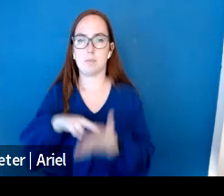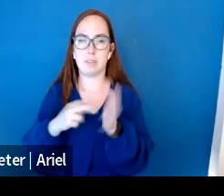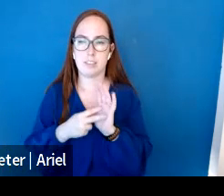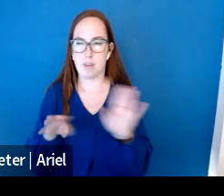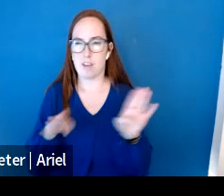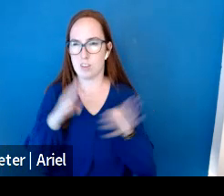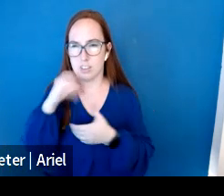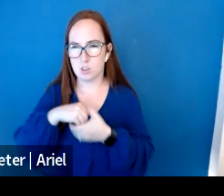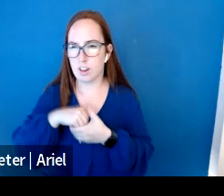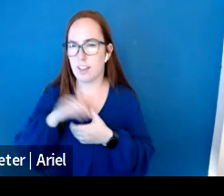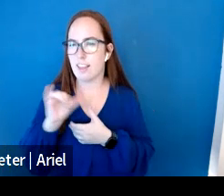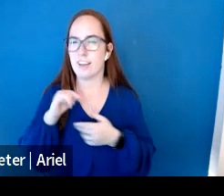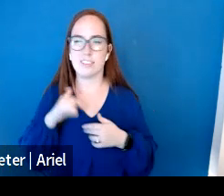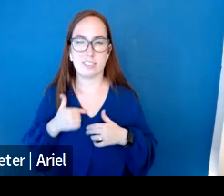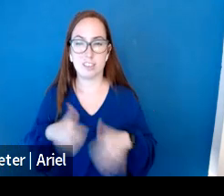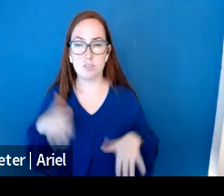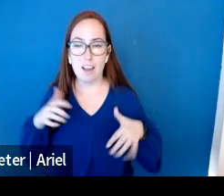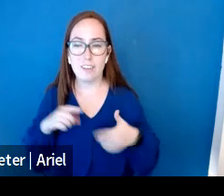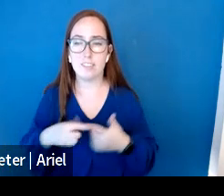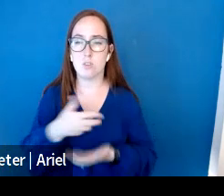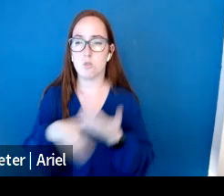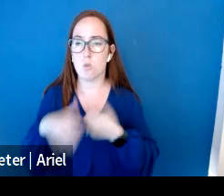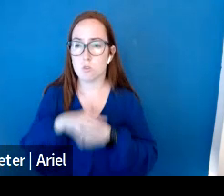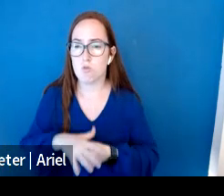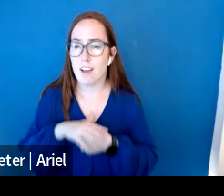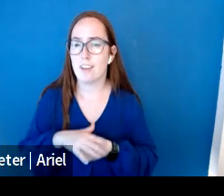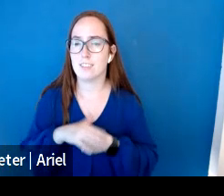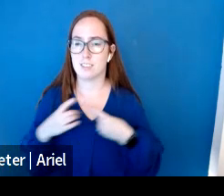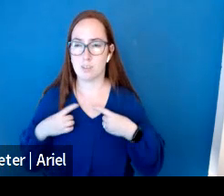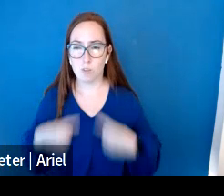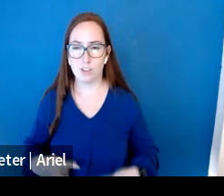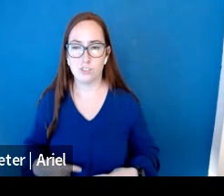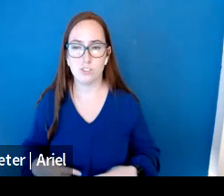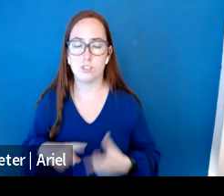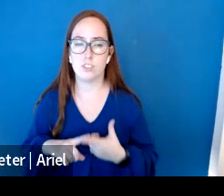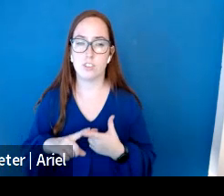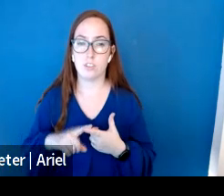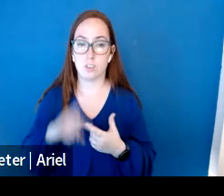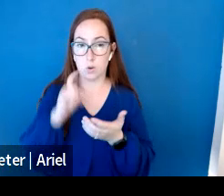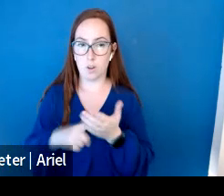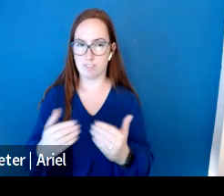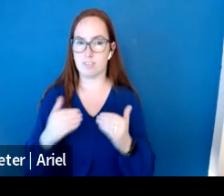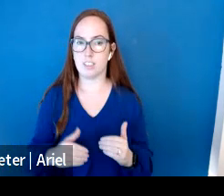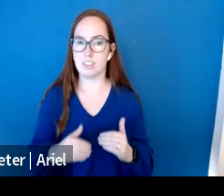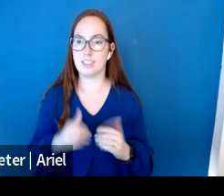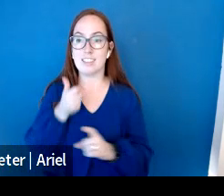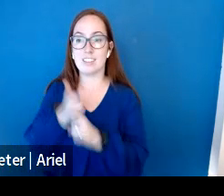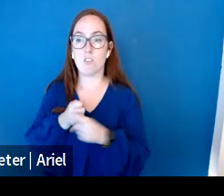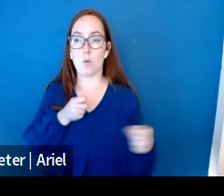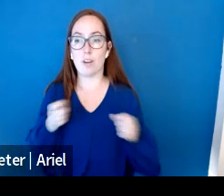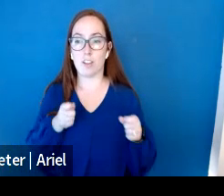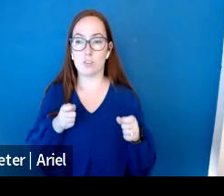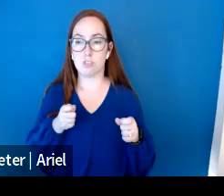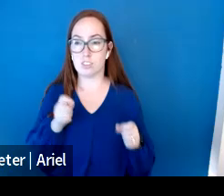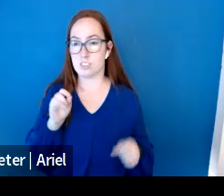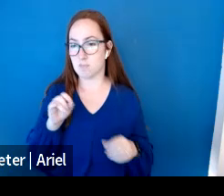as anxiety, social stress, depression. You'll see the self-regulation index, which consists of